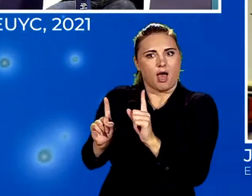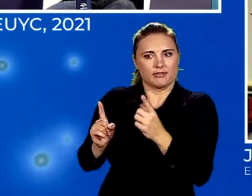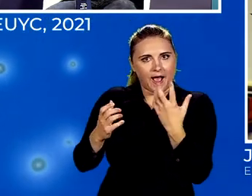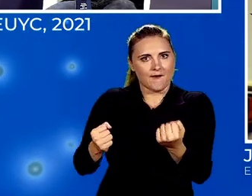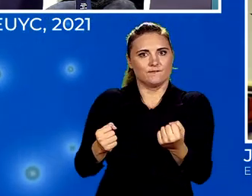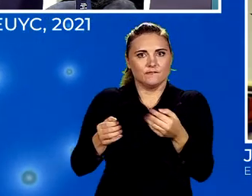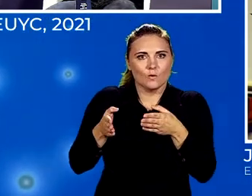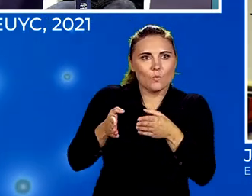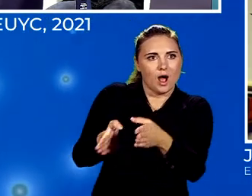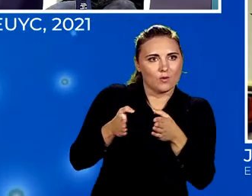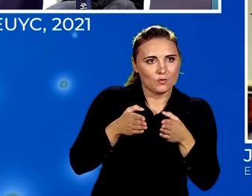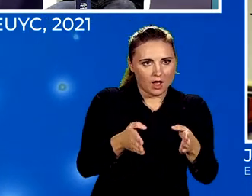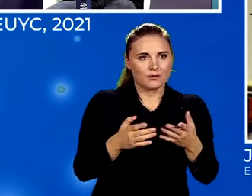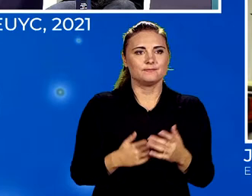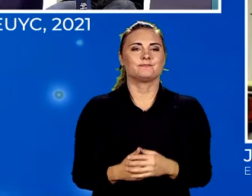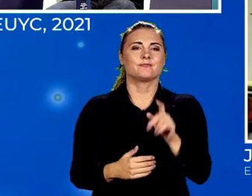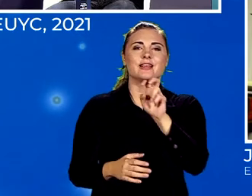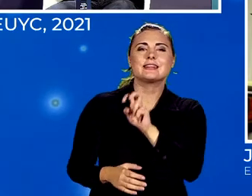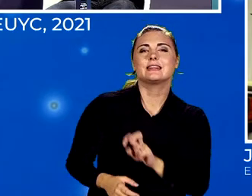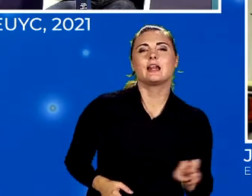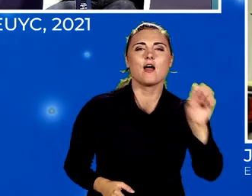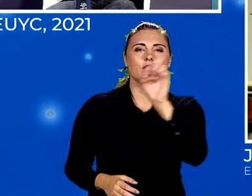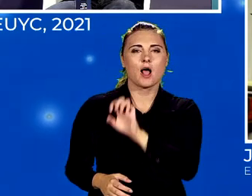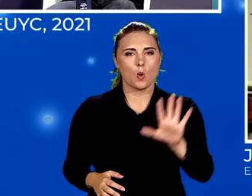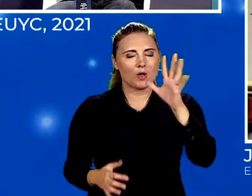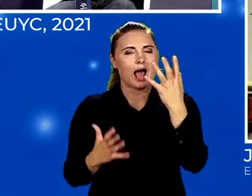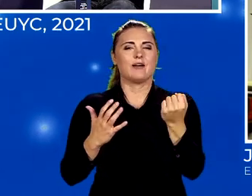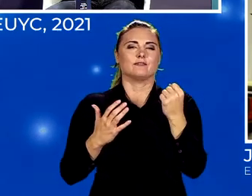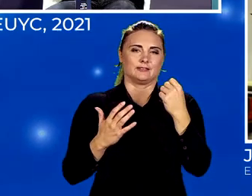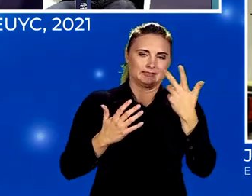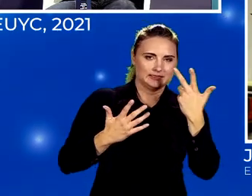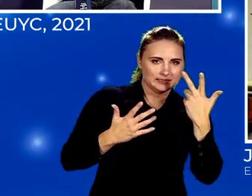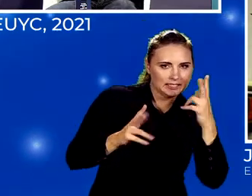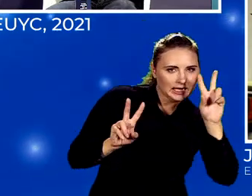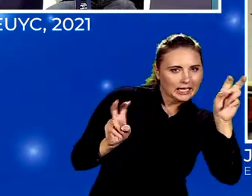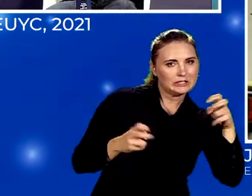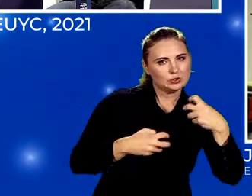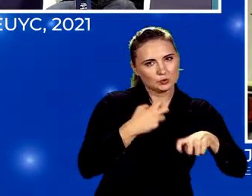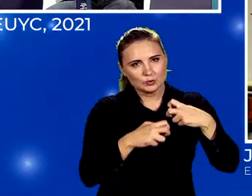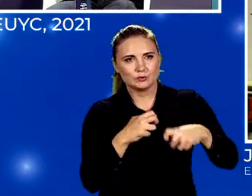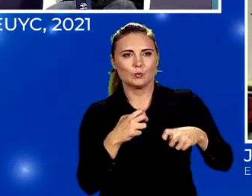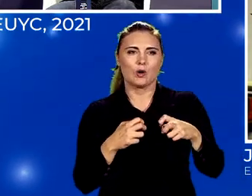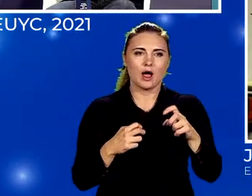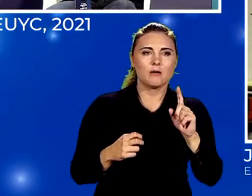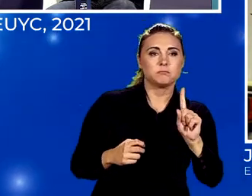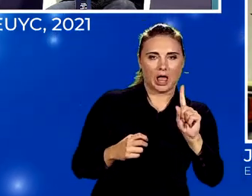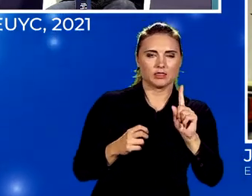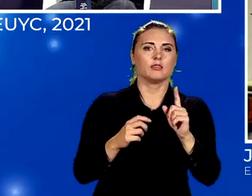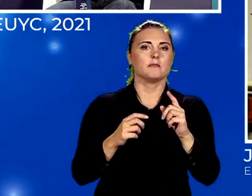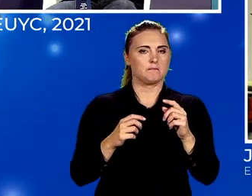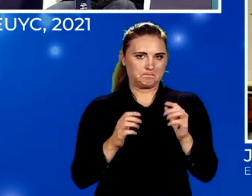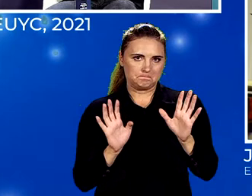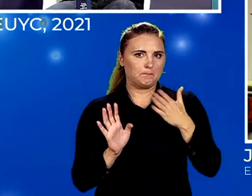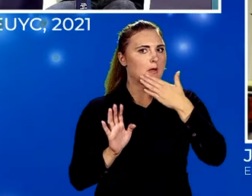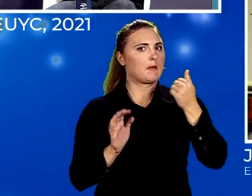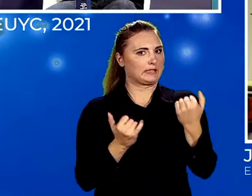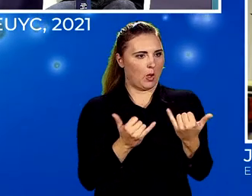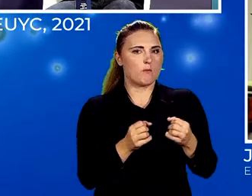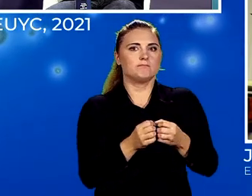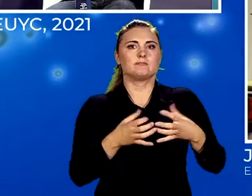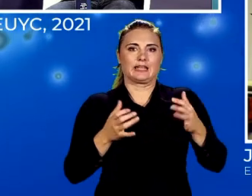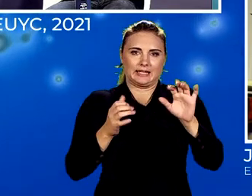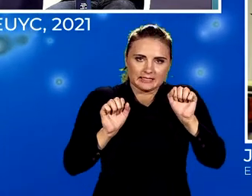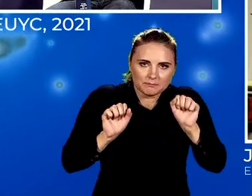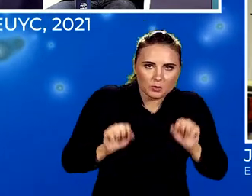slowly to phases that more and more mobility is on its way, and with that also possibilities for young